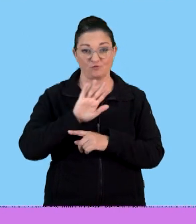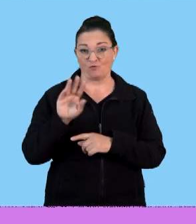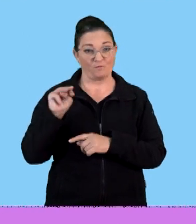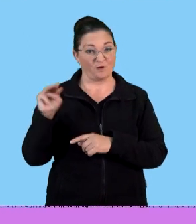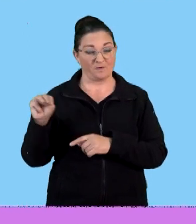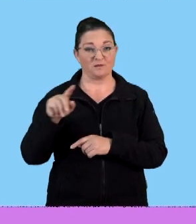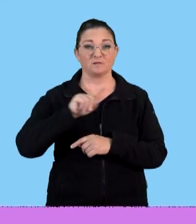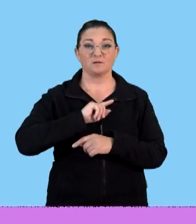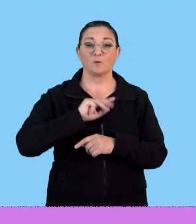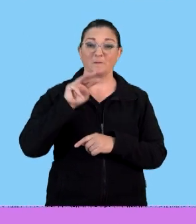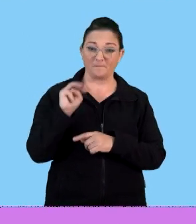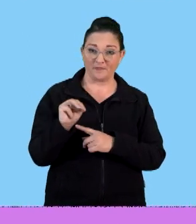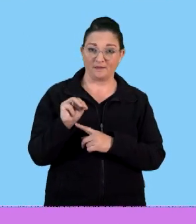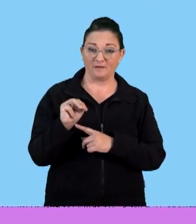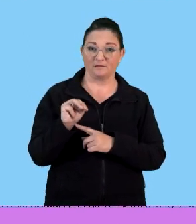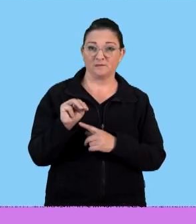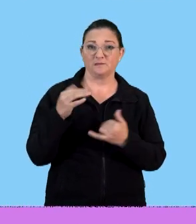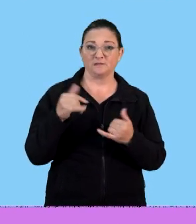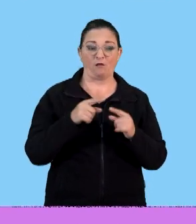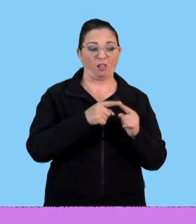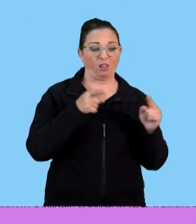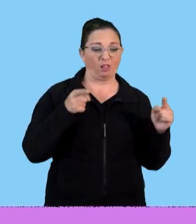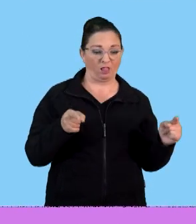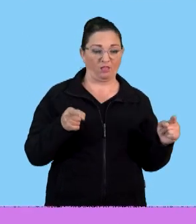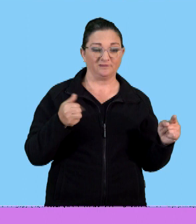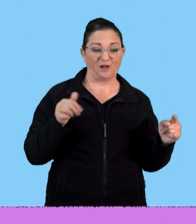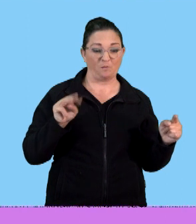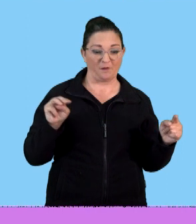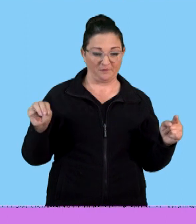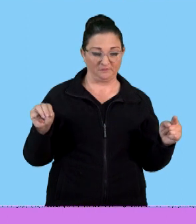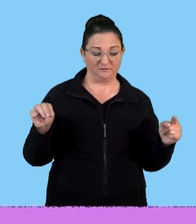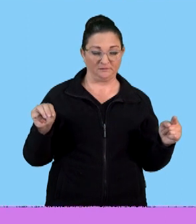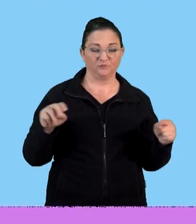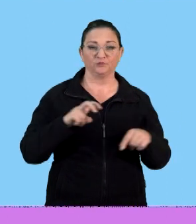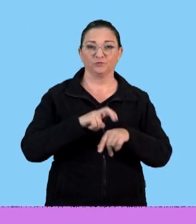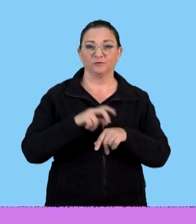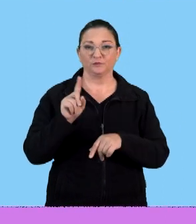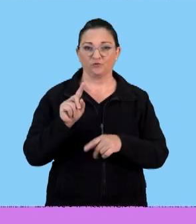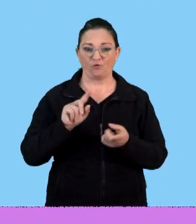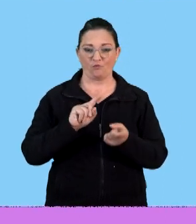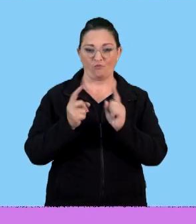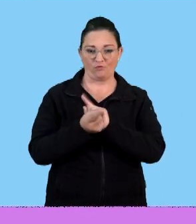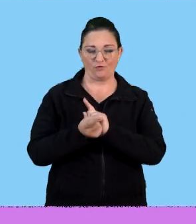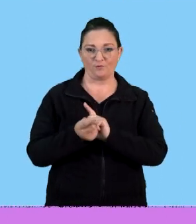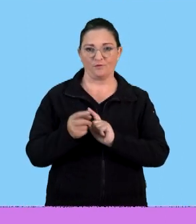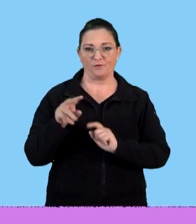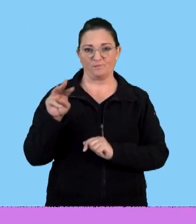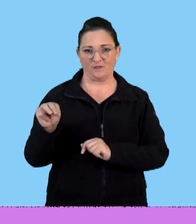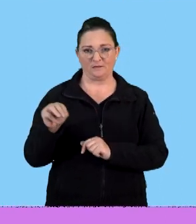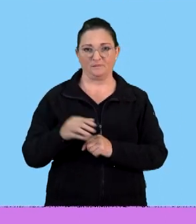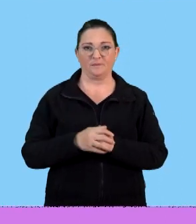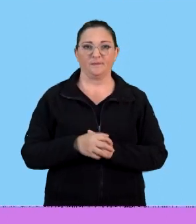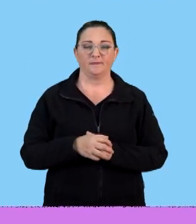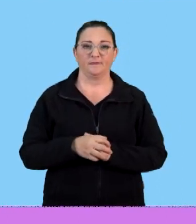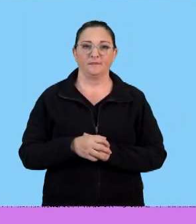meters. At this point in time, our length, total length, is in millimeters. So again, we need to convert, right?